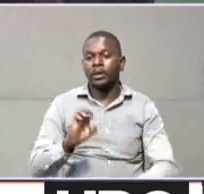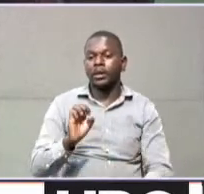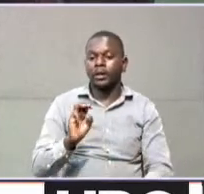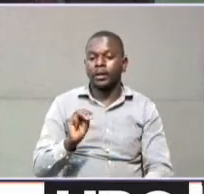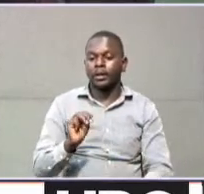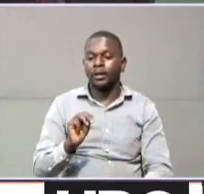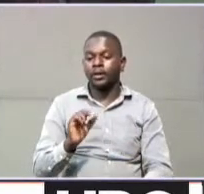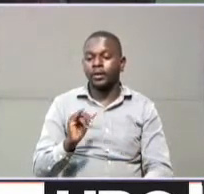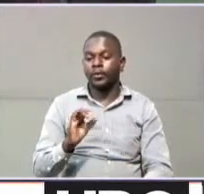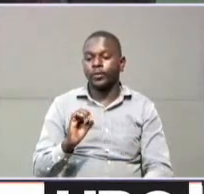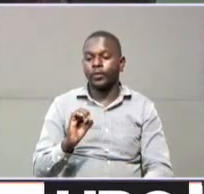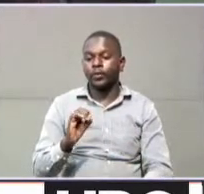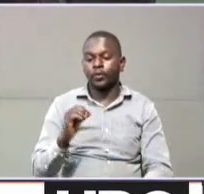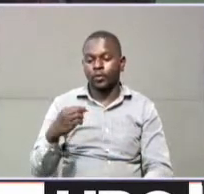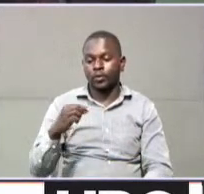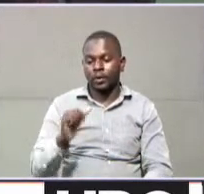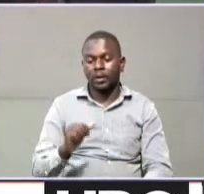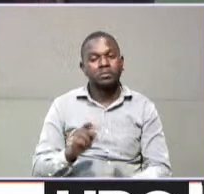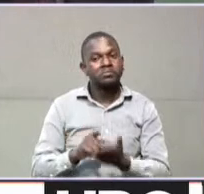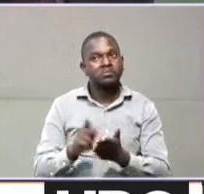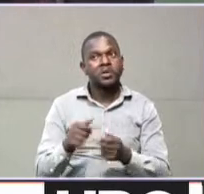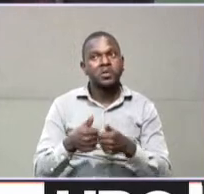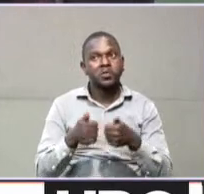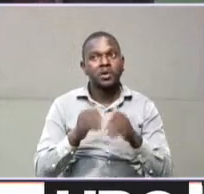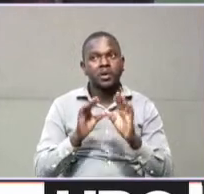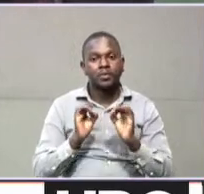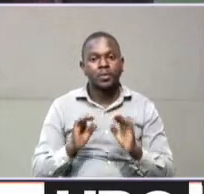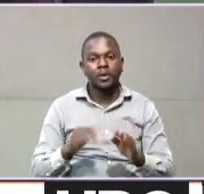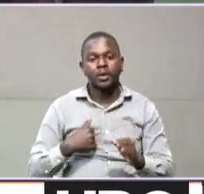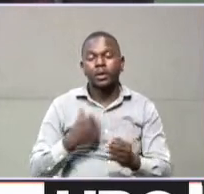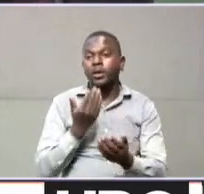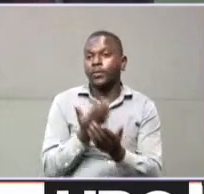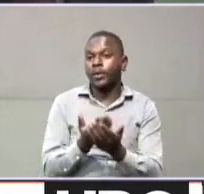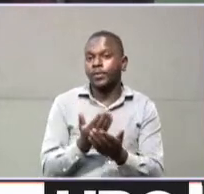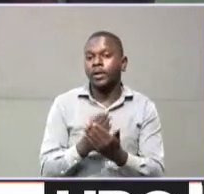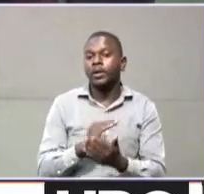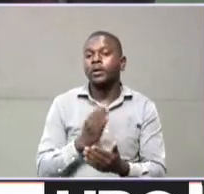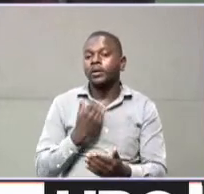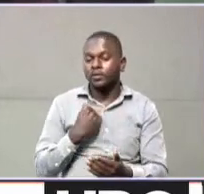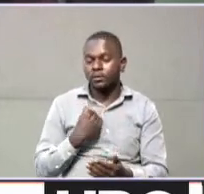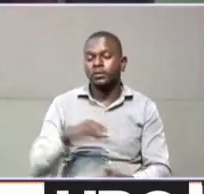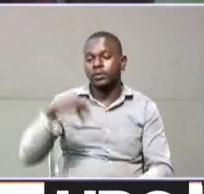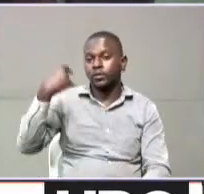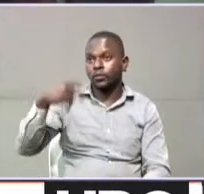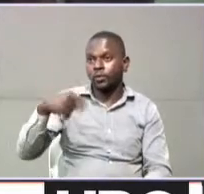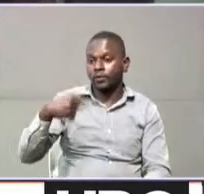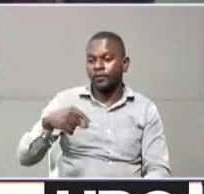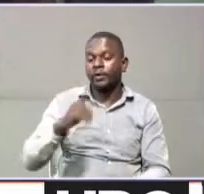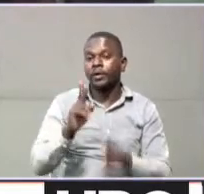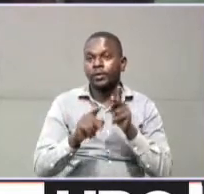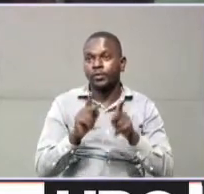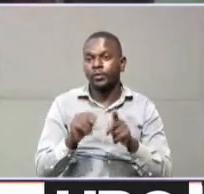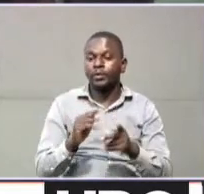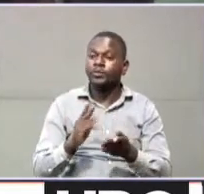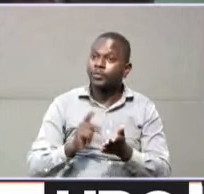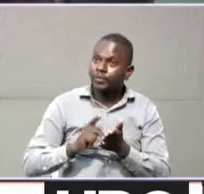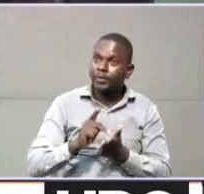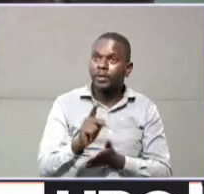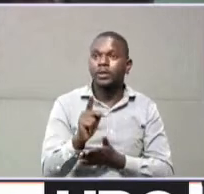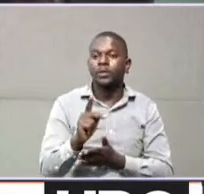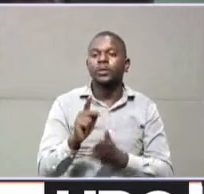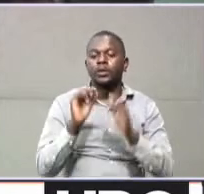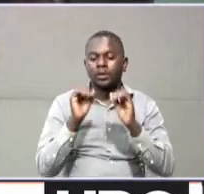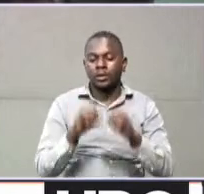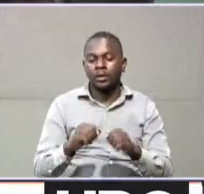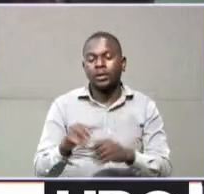we are not well paid so i propose that we need qualified people and they have to be facilitated so